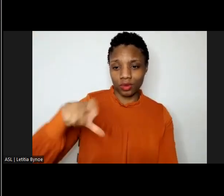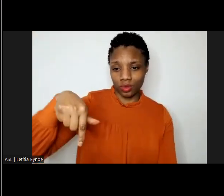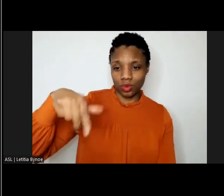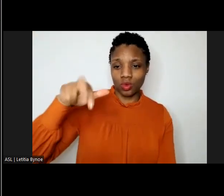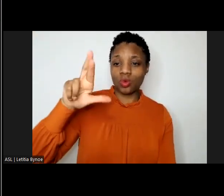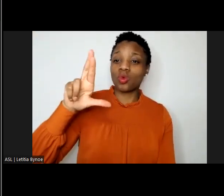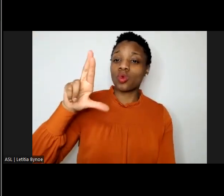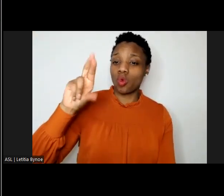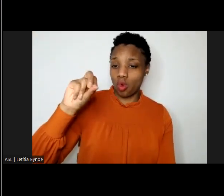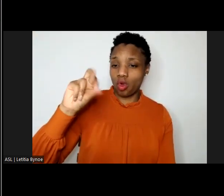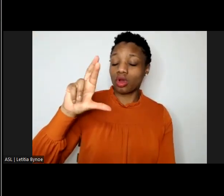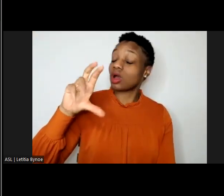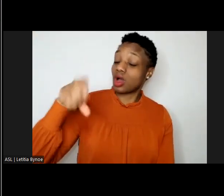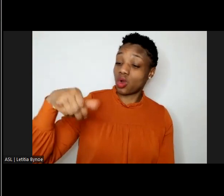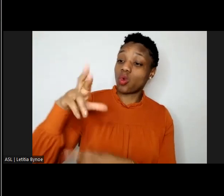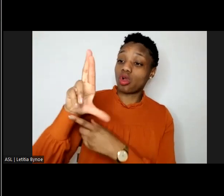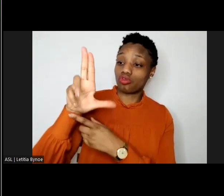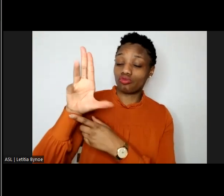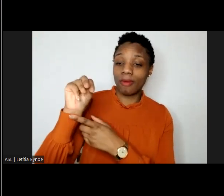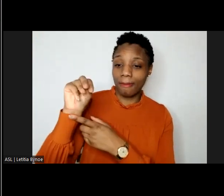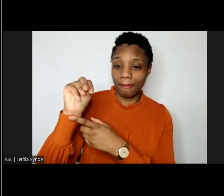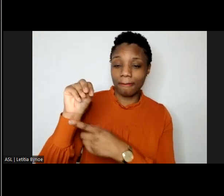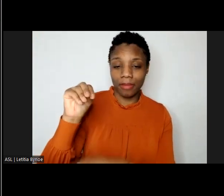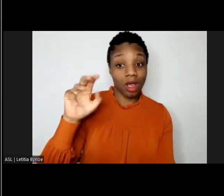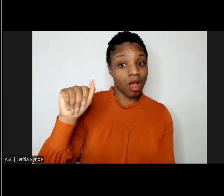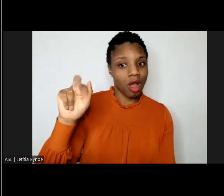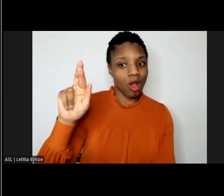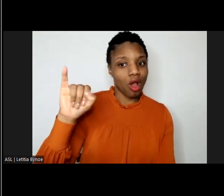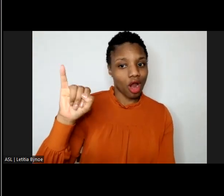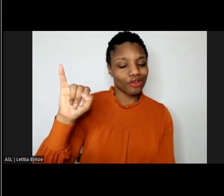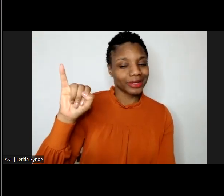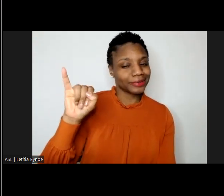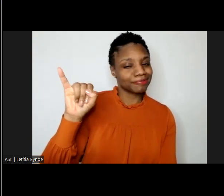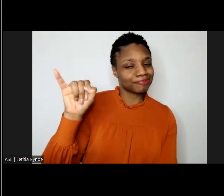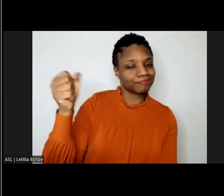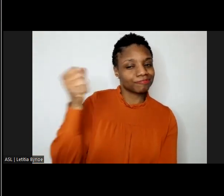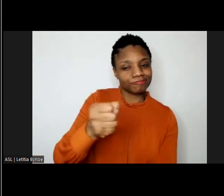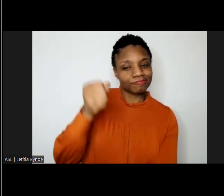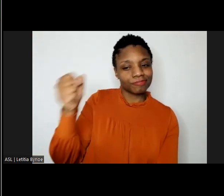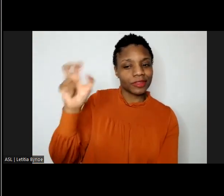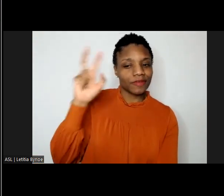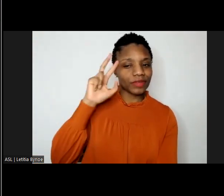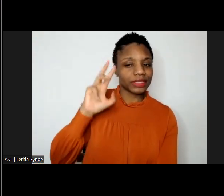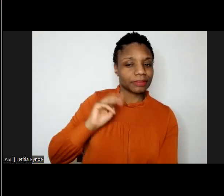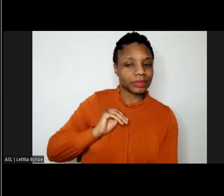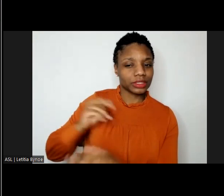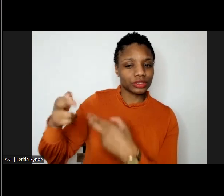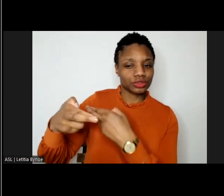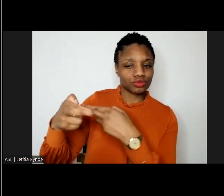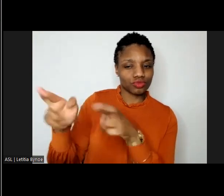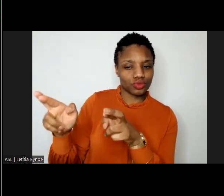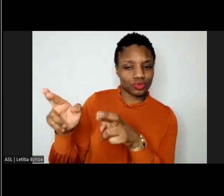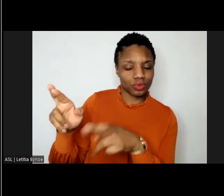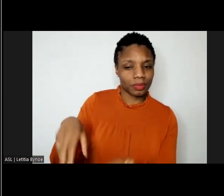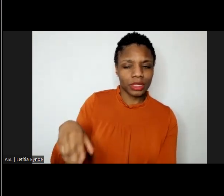I believe so. I am currently, I think Ari is in the Vietnamese room. Nell, would you be able to take